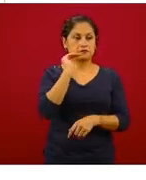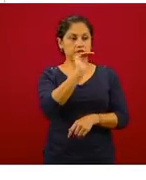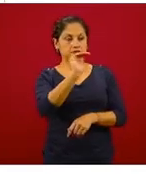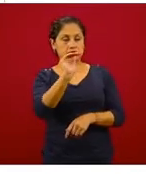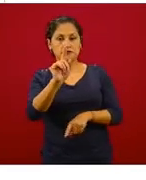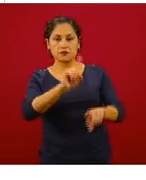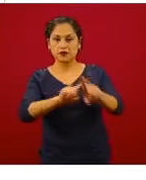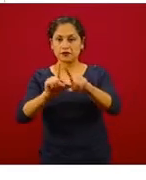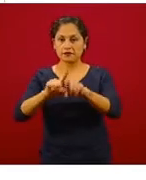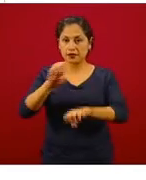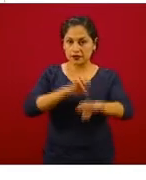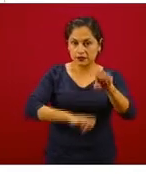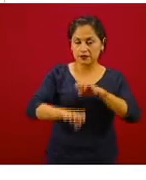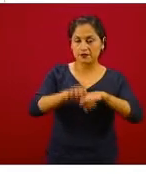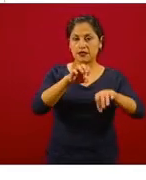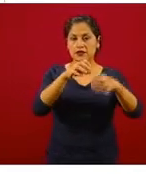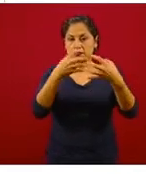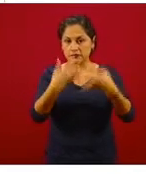this is for